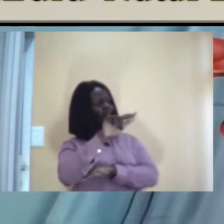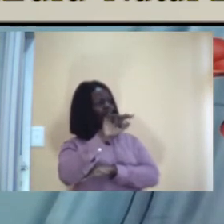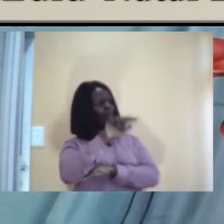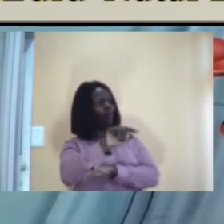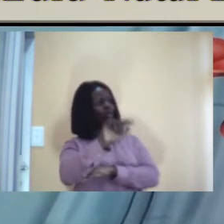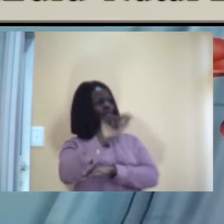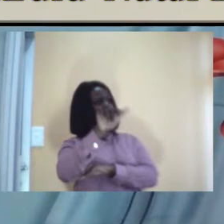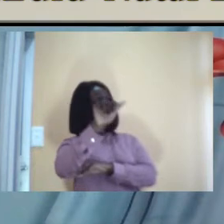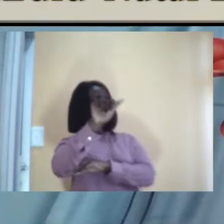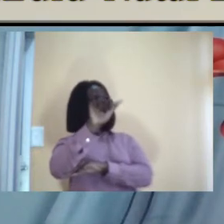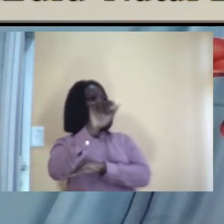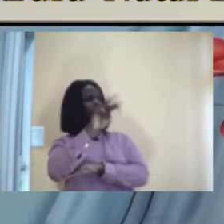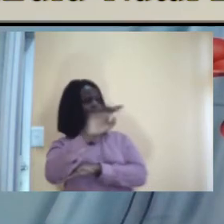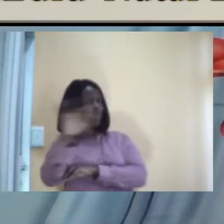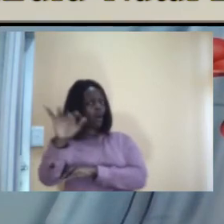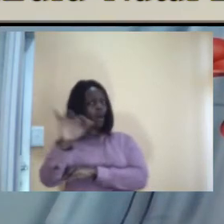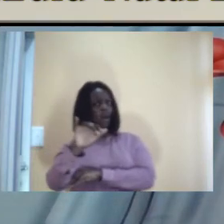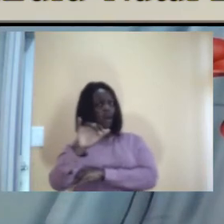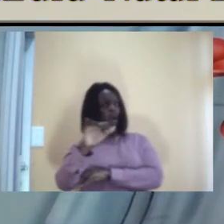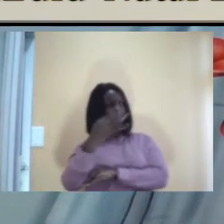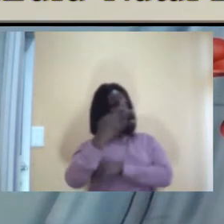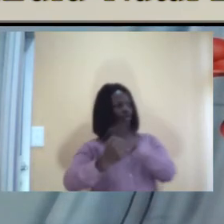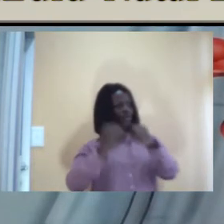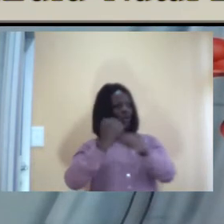million in the last 3 years.